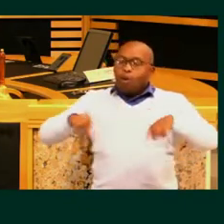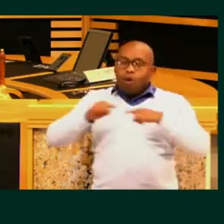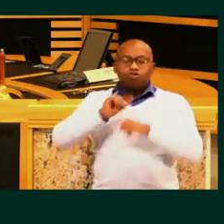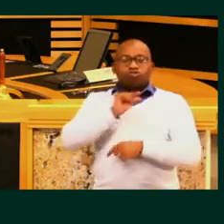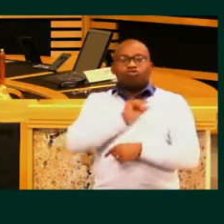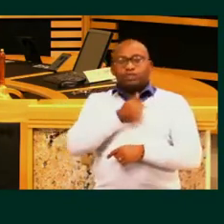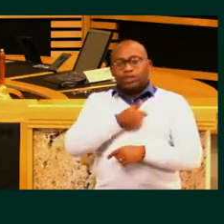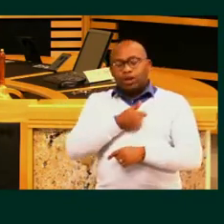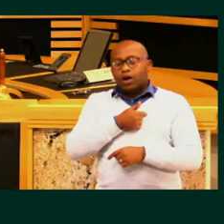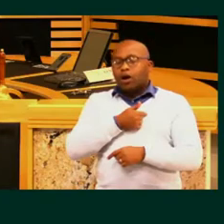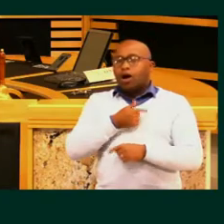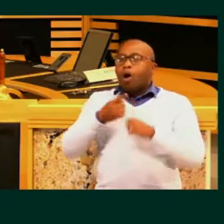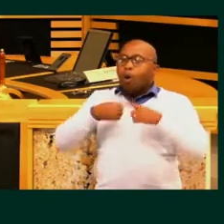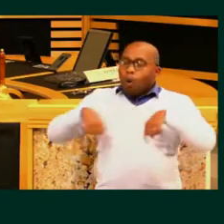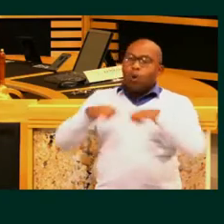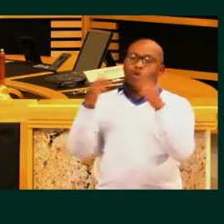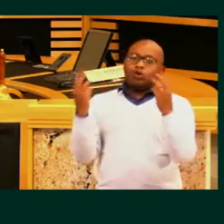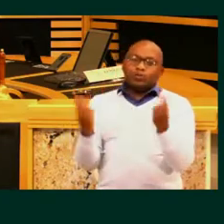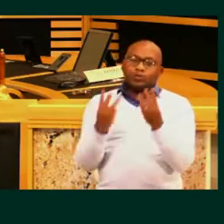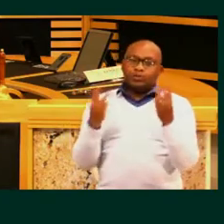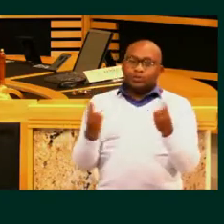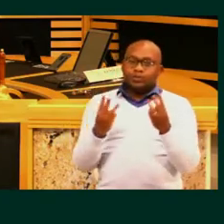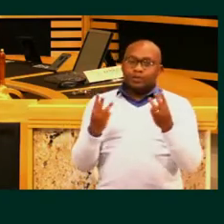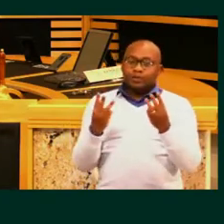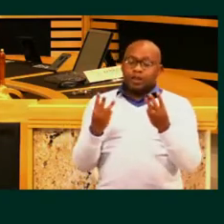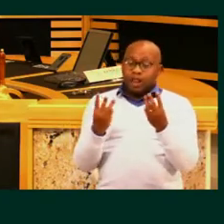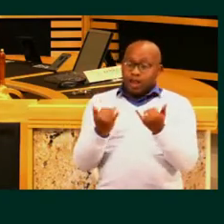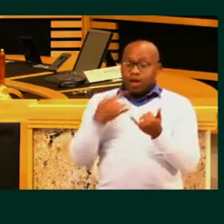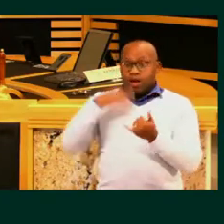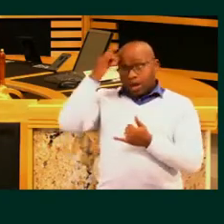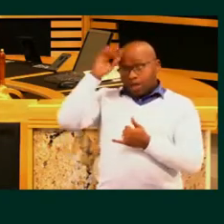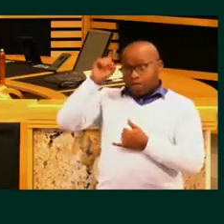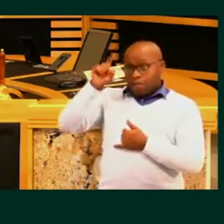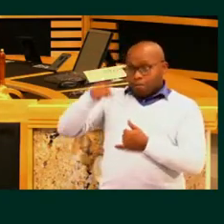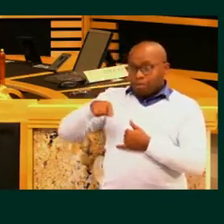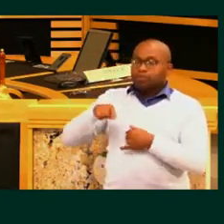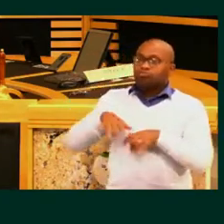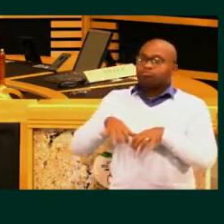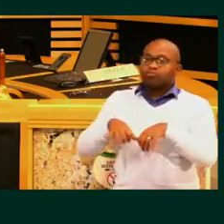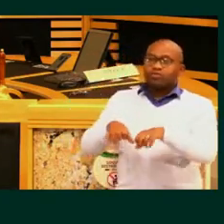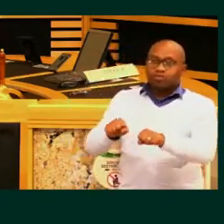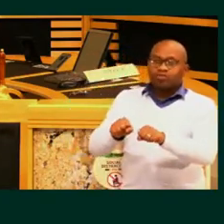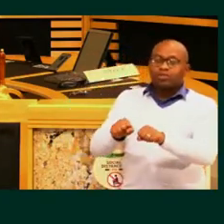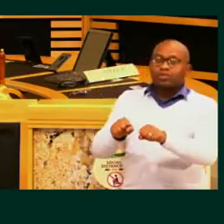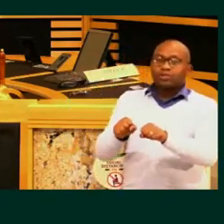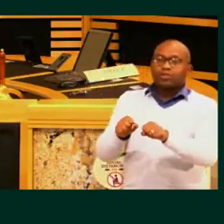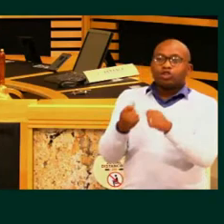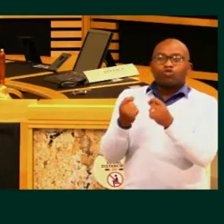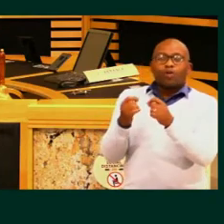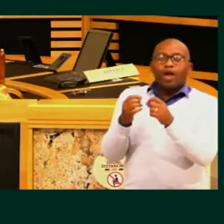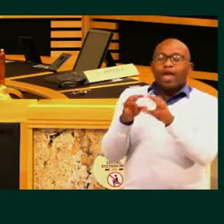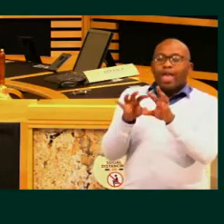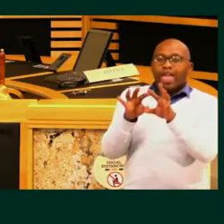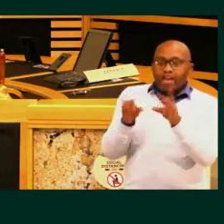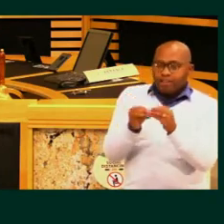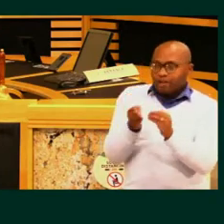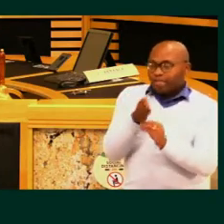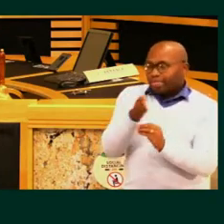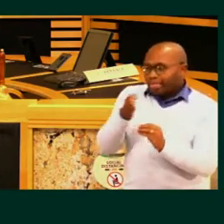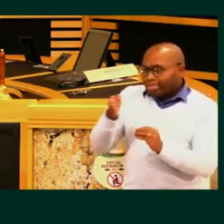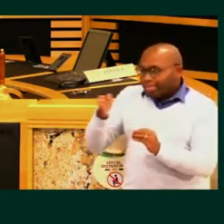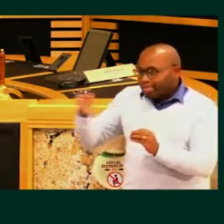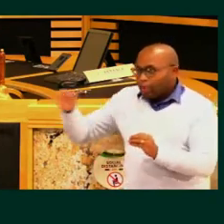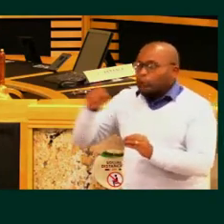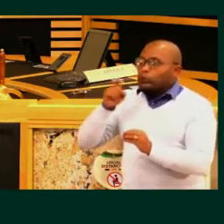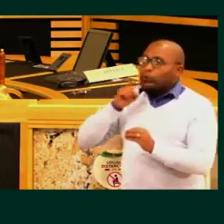citizens therefore the states must ensure that they have taken all reasonable measures to prevent to investigate and to